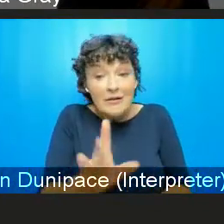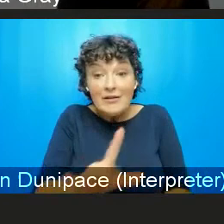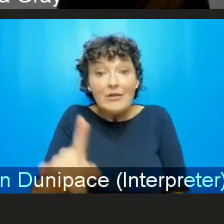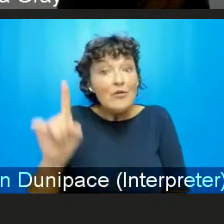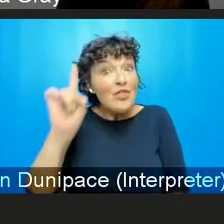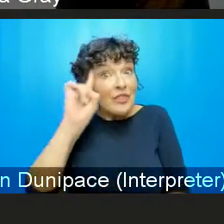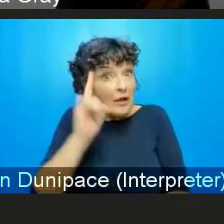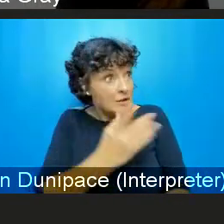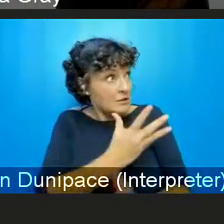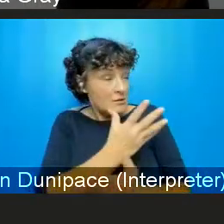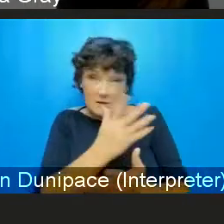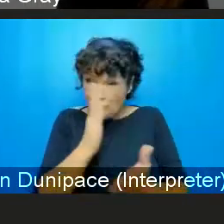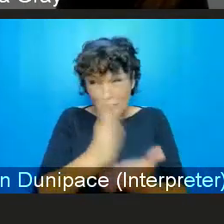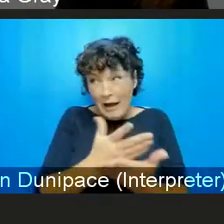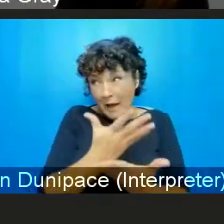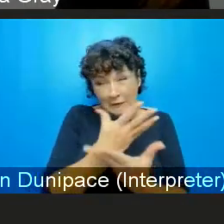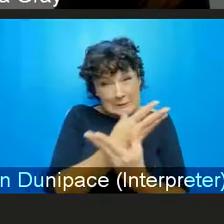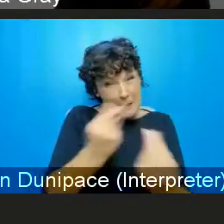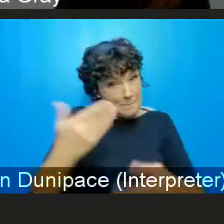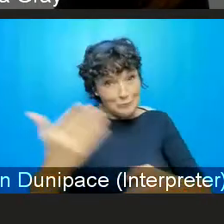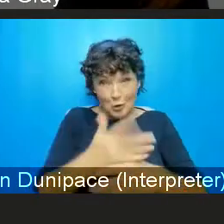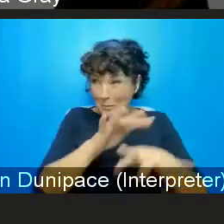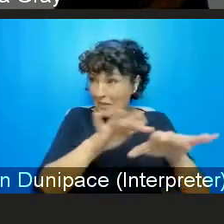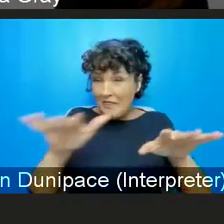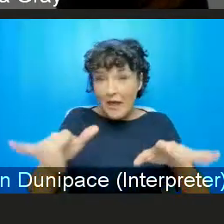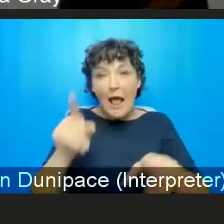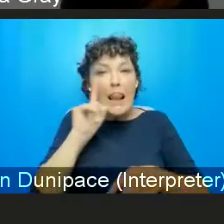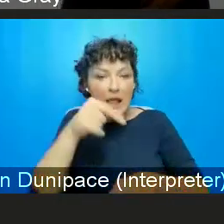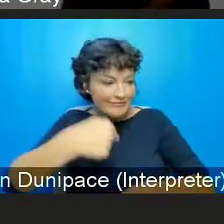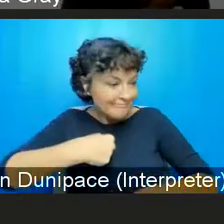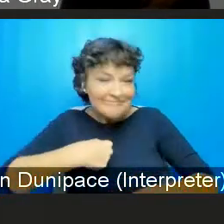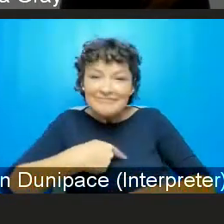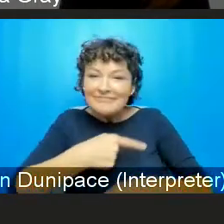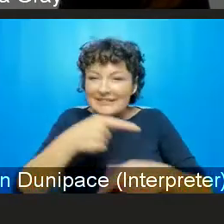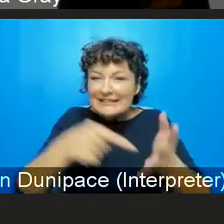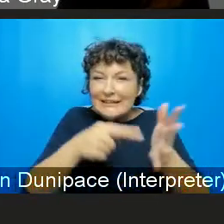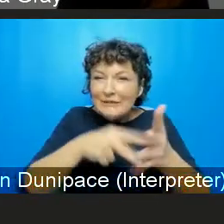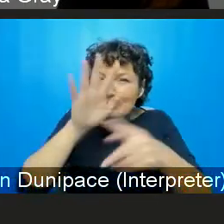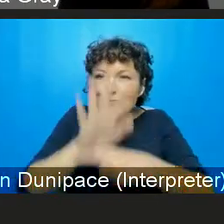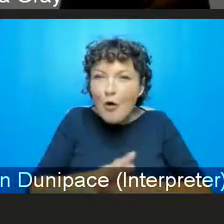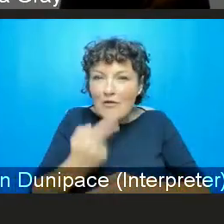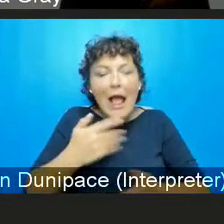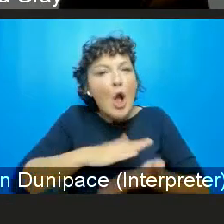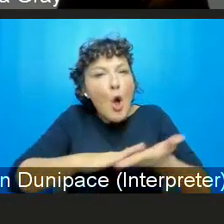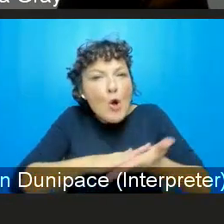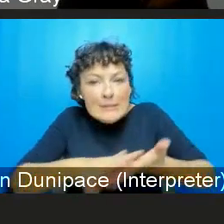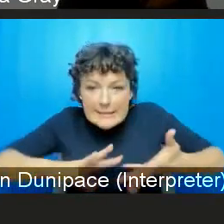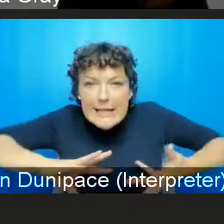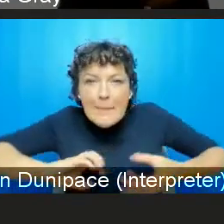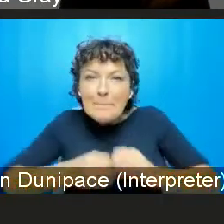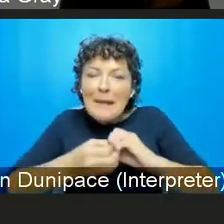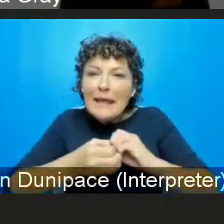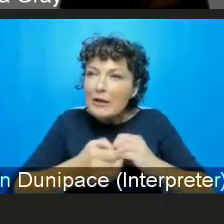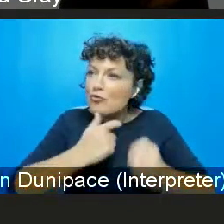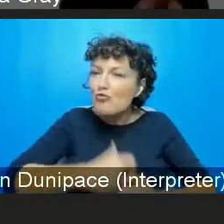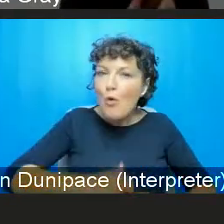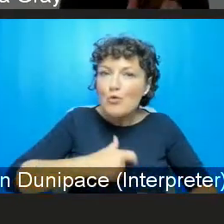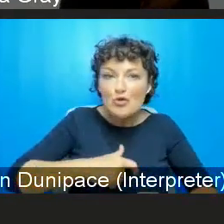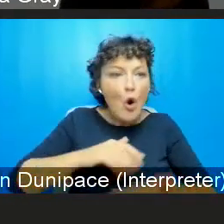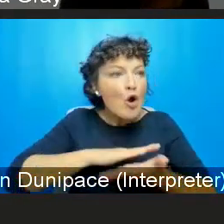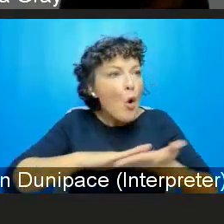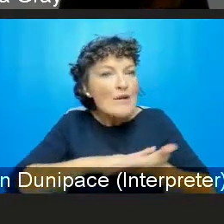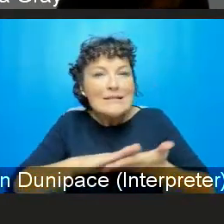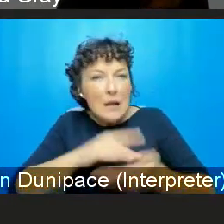that lend themselves well. So, you know, if we're thinking about content making roles or content development roles, a lot of it again comes down to creative ability